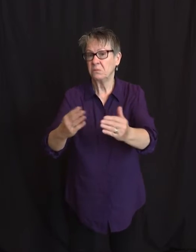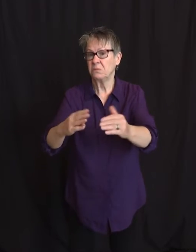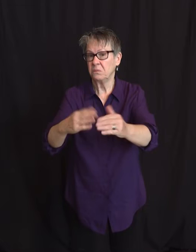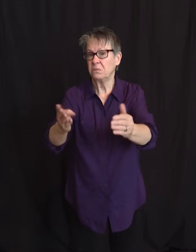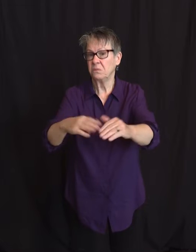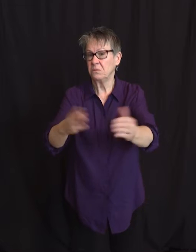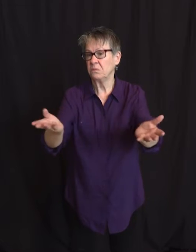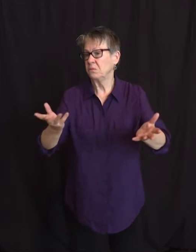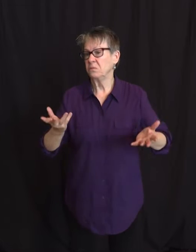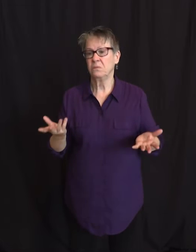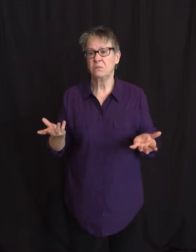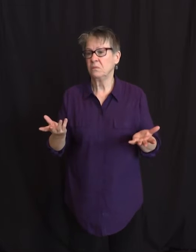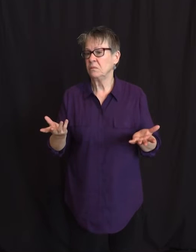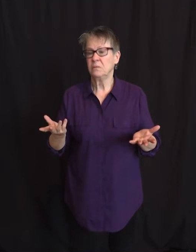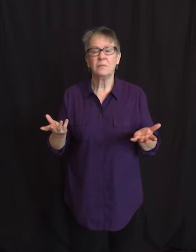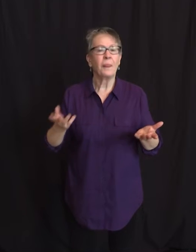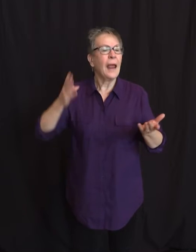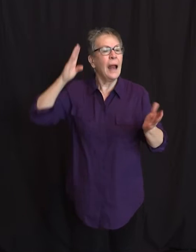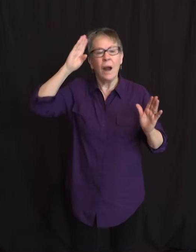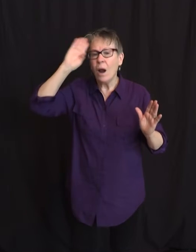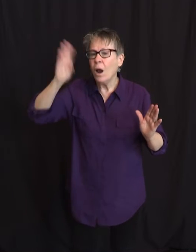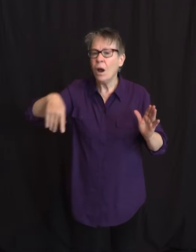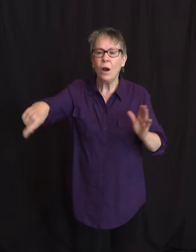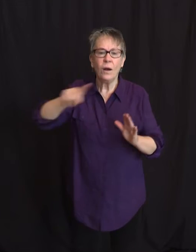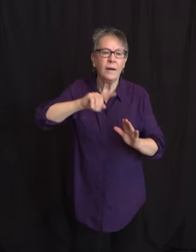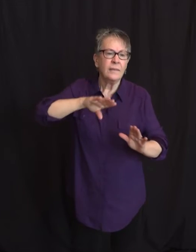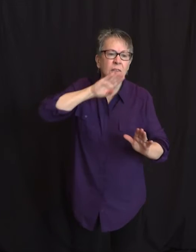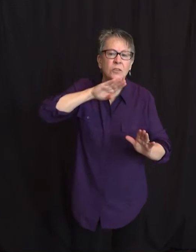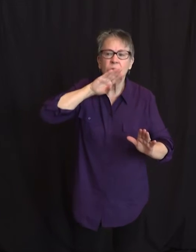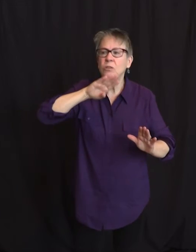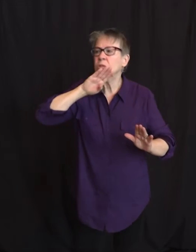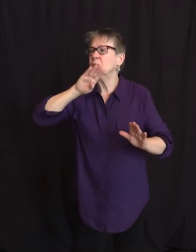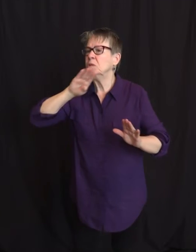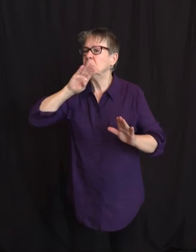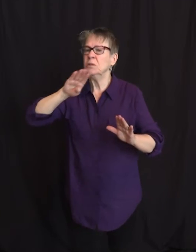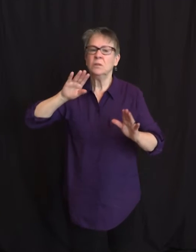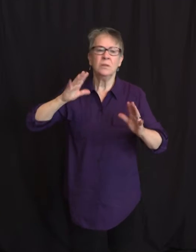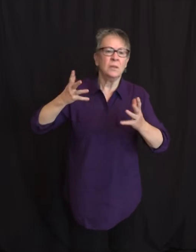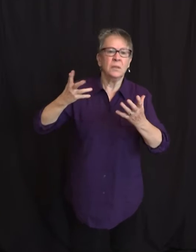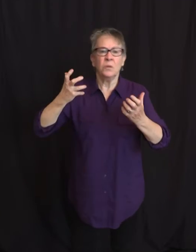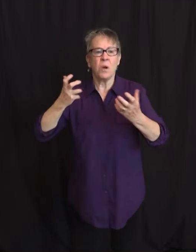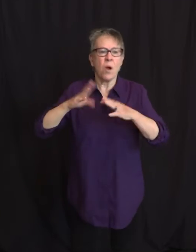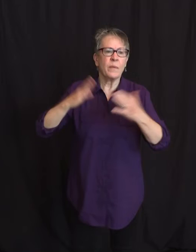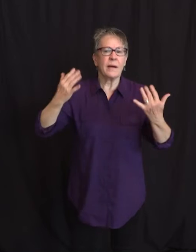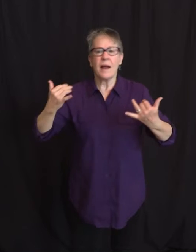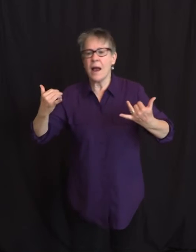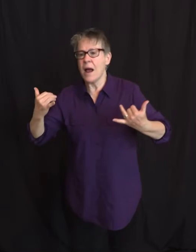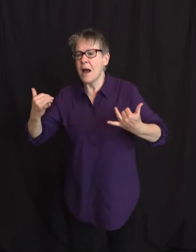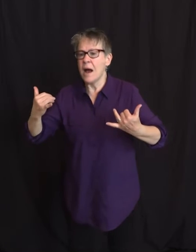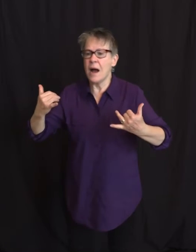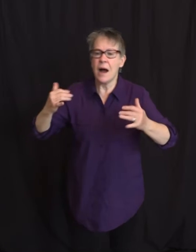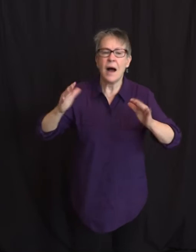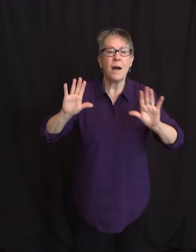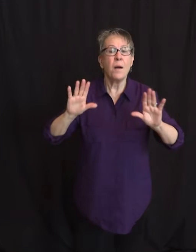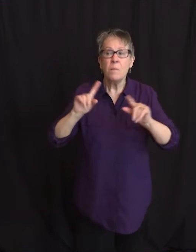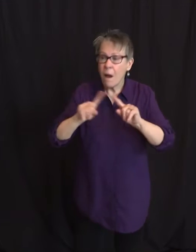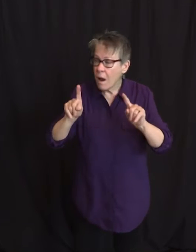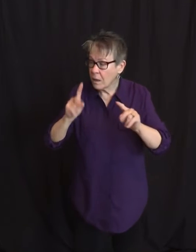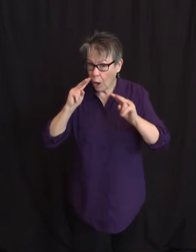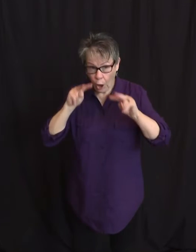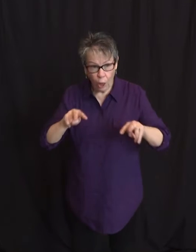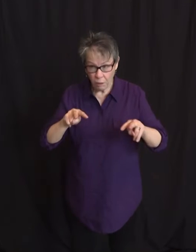but it's working, and this is the number one weapon we have in this fight. But it is working. So you could say both of those things. You could see